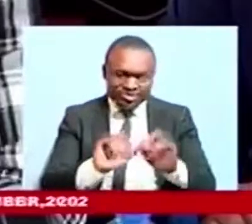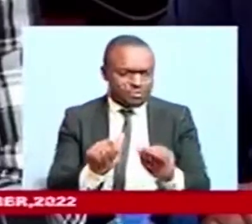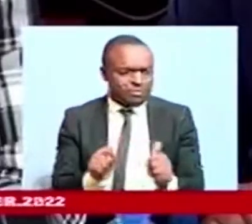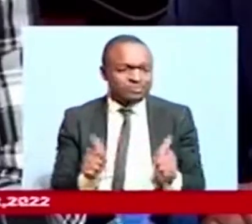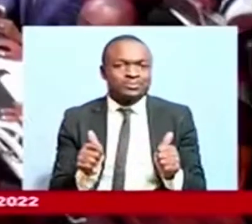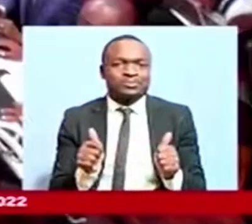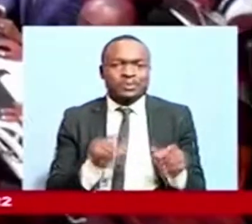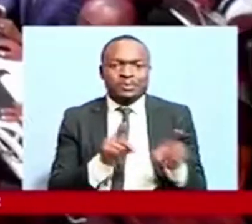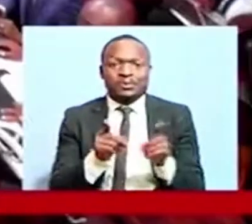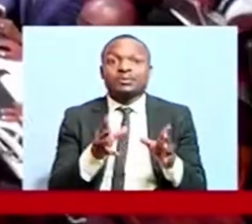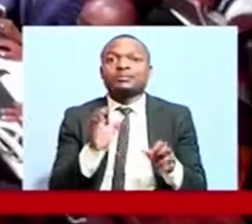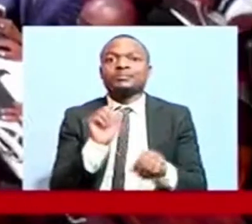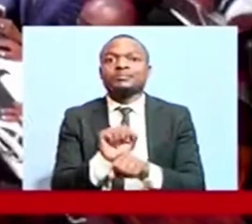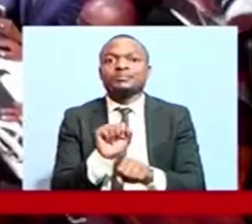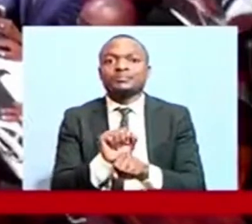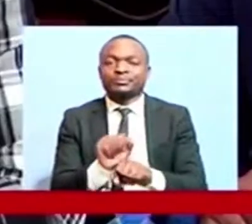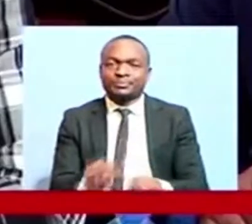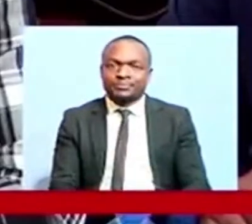Director of Works.